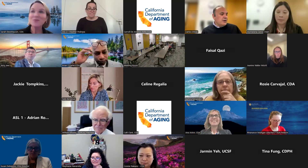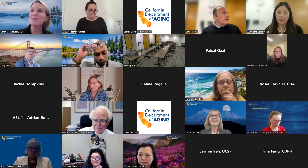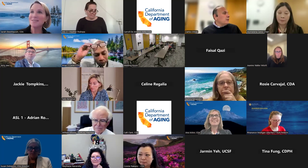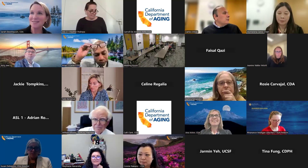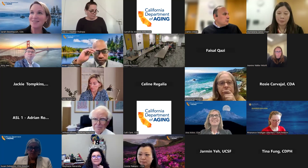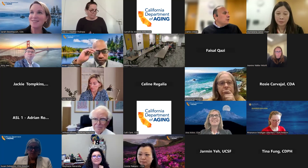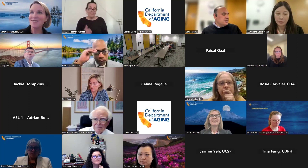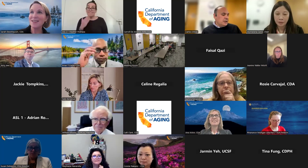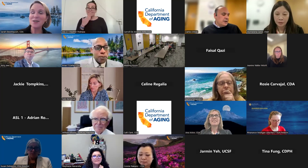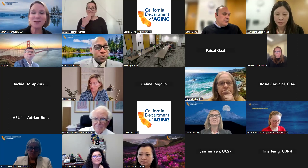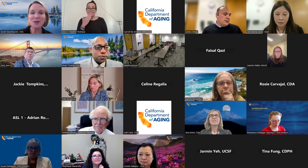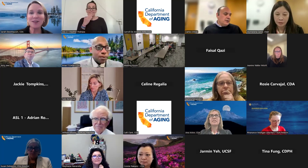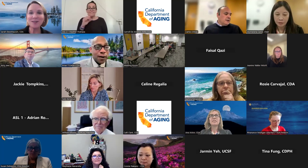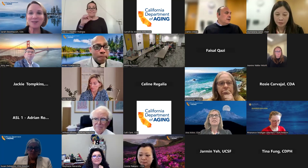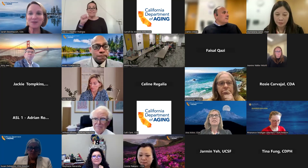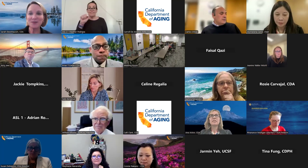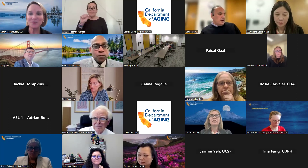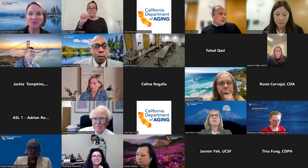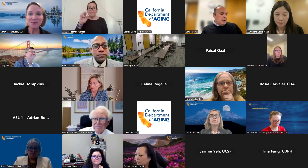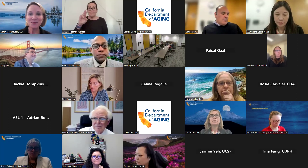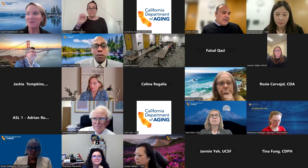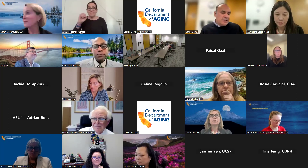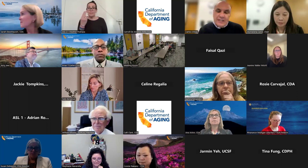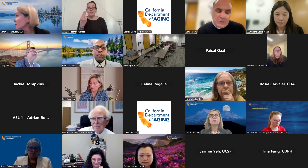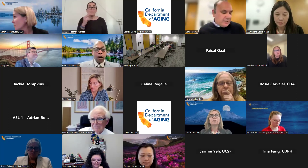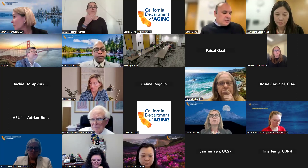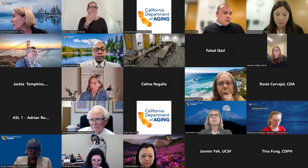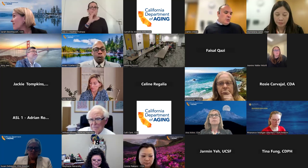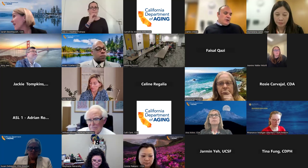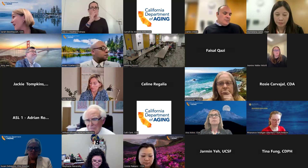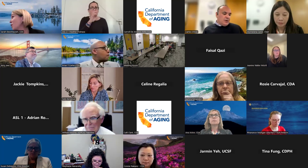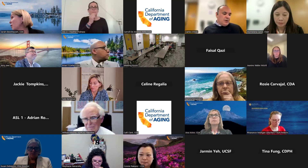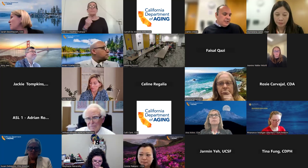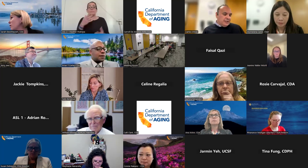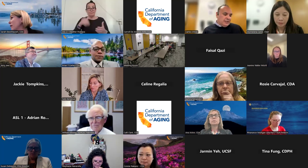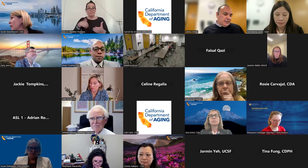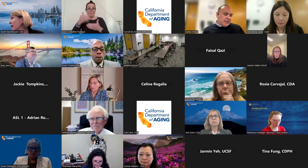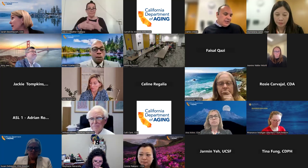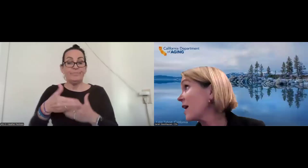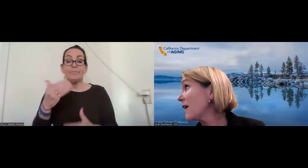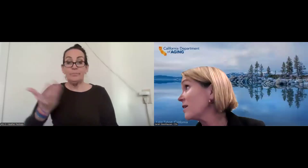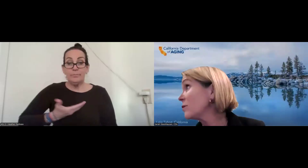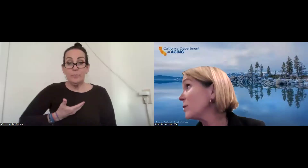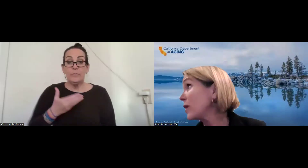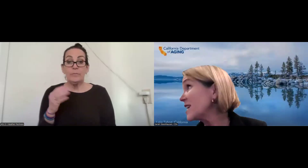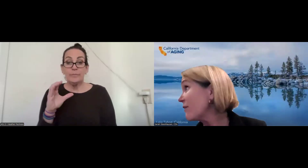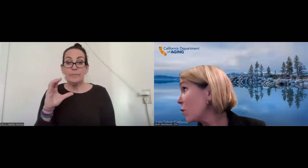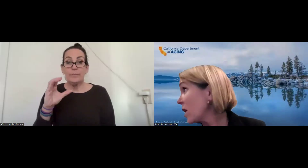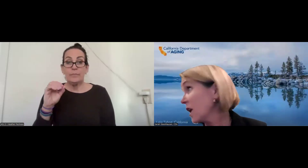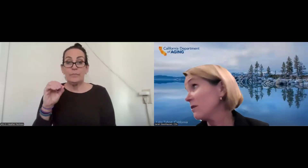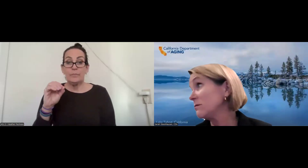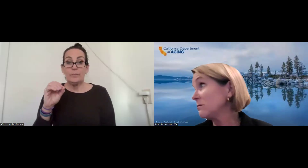Thanks, Sarah. We appreciate that. Thank you, Carlos. Up next, I would like to welcome Connie